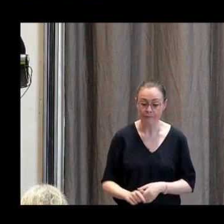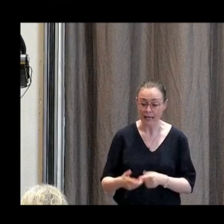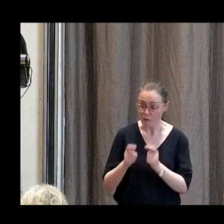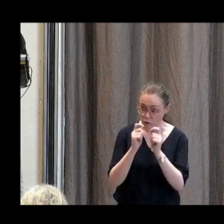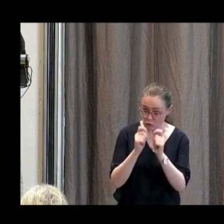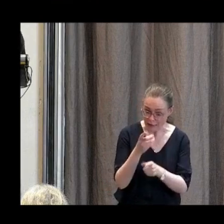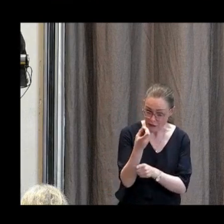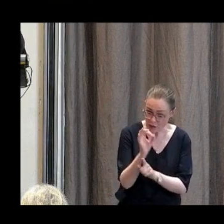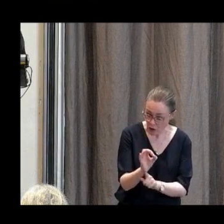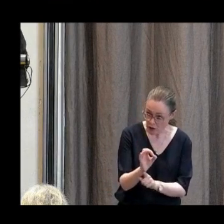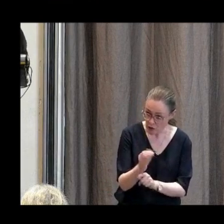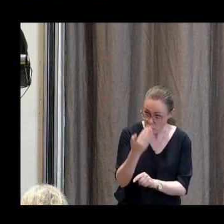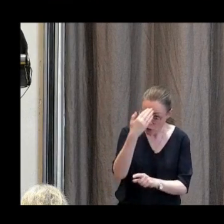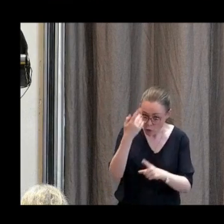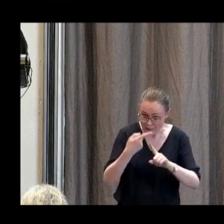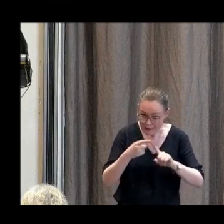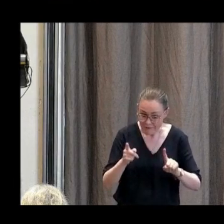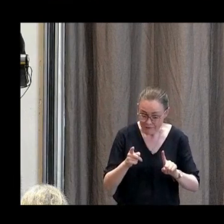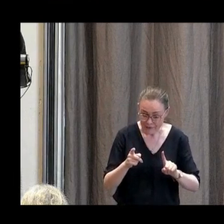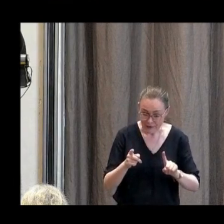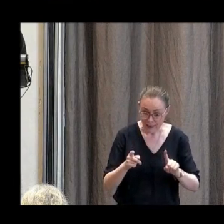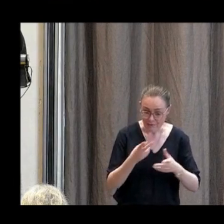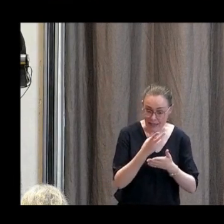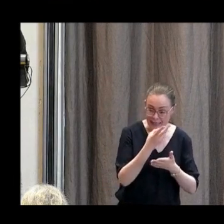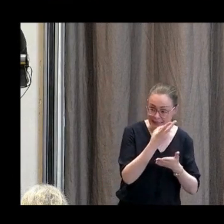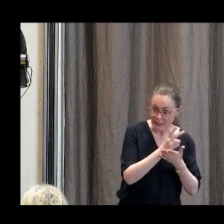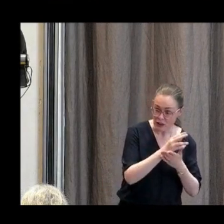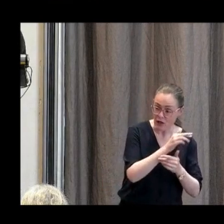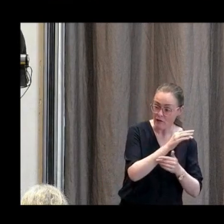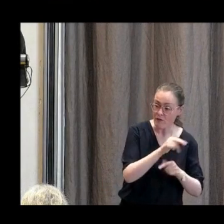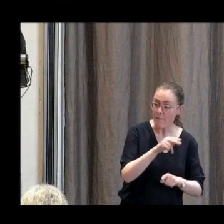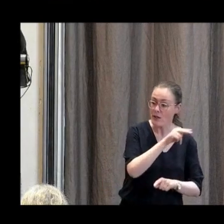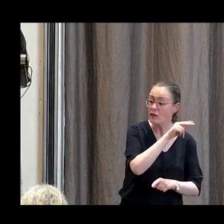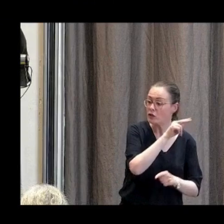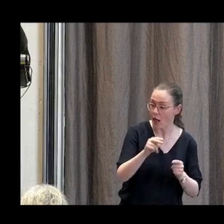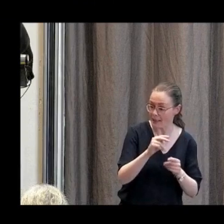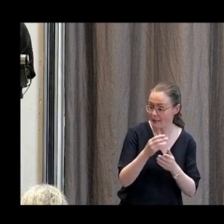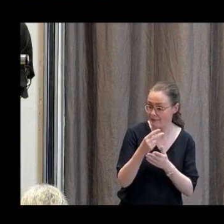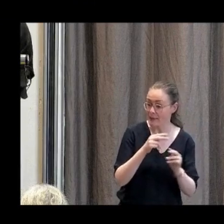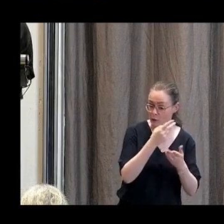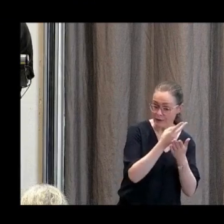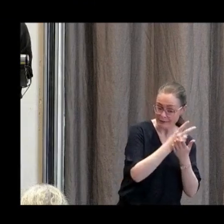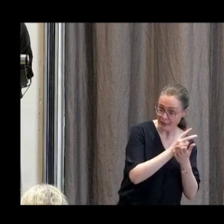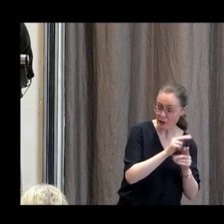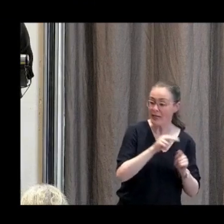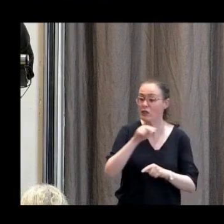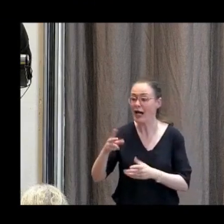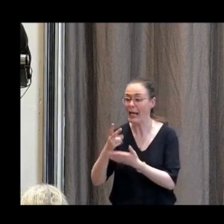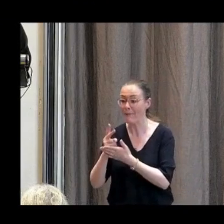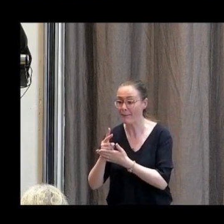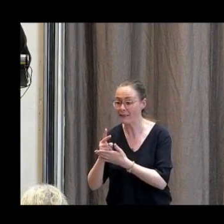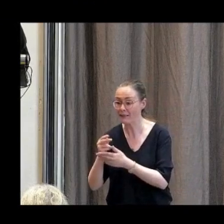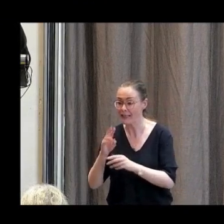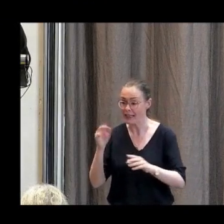Trained dogs distinguish from epileptic seizures from non-epileptic seizures, and the